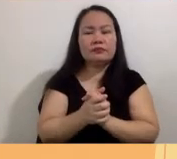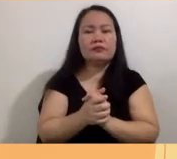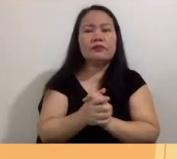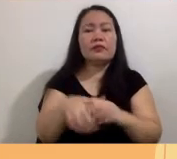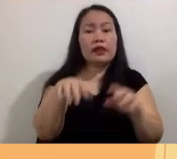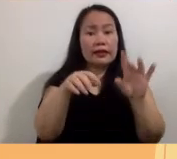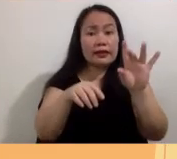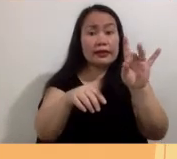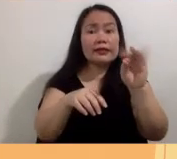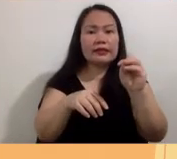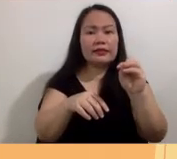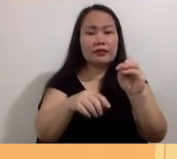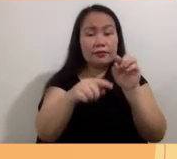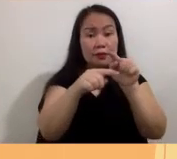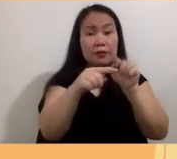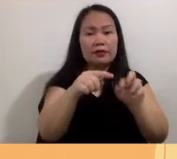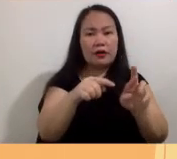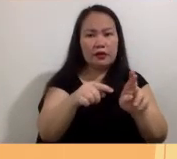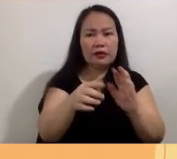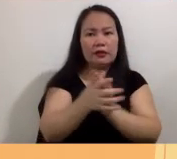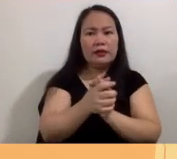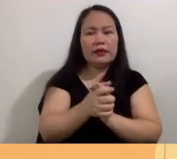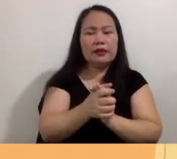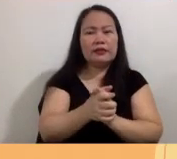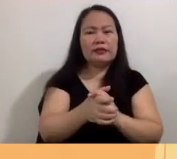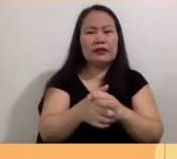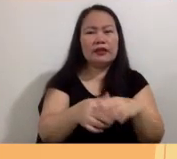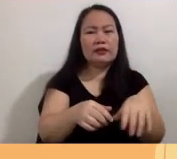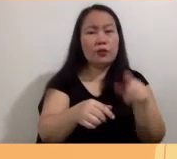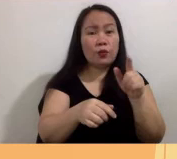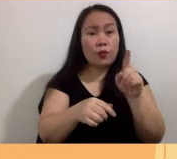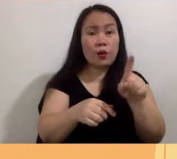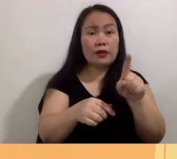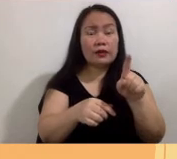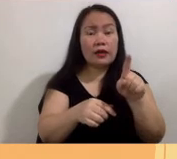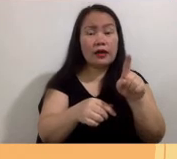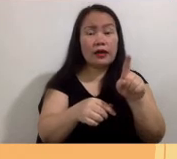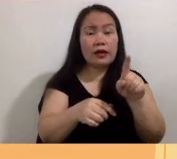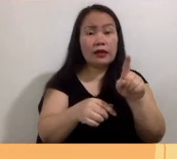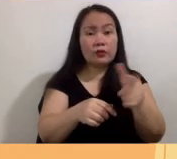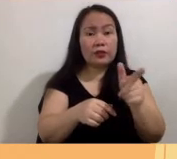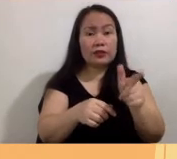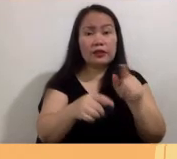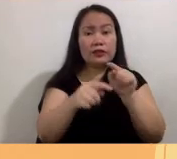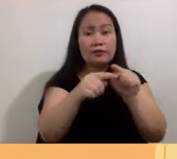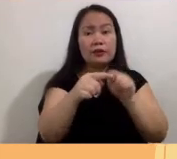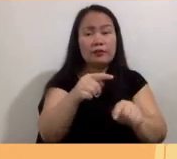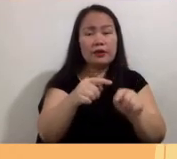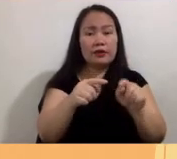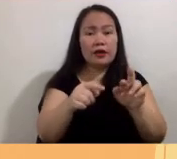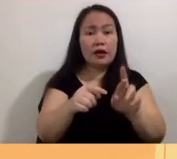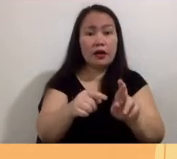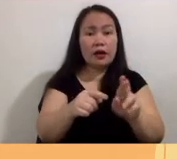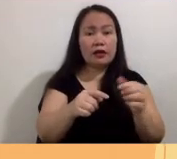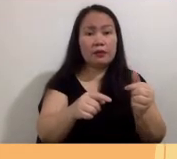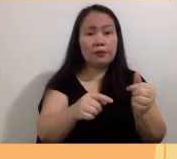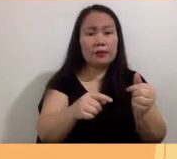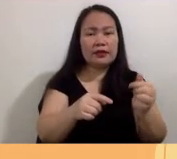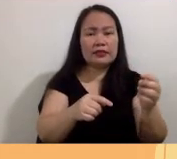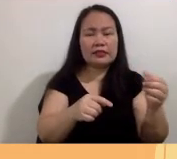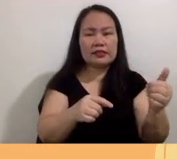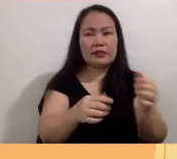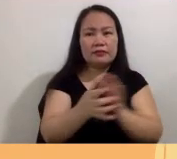divided by R, and then 120 divided by R plus 10. Alright, let's go